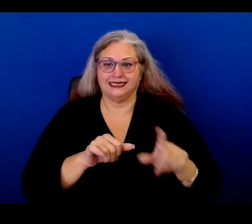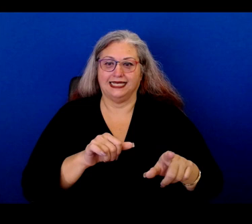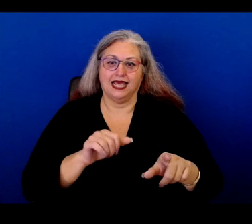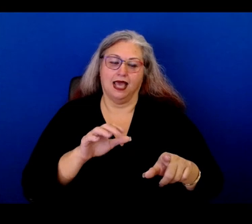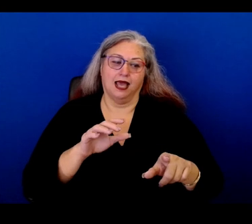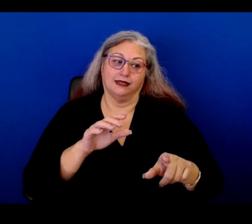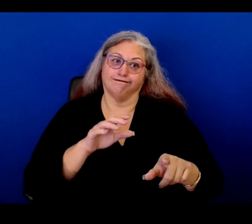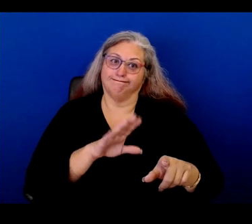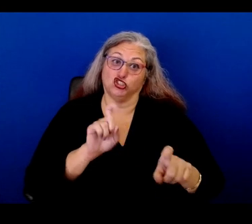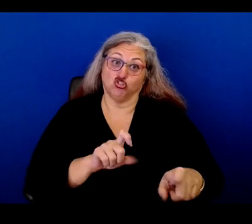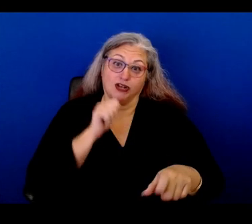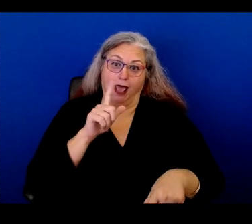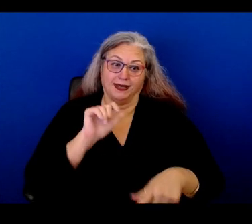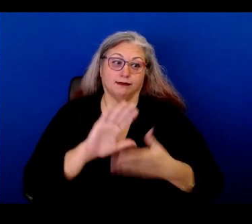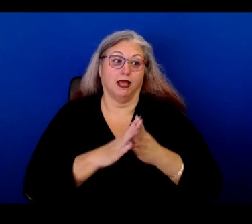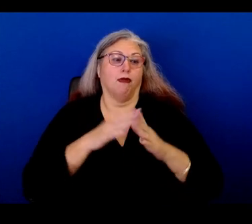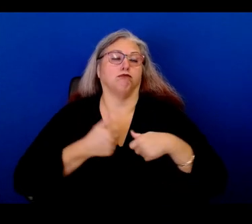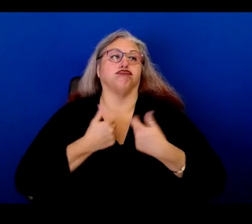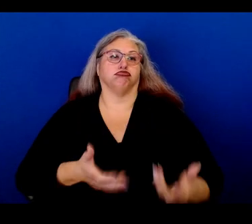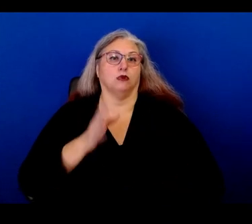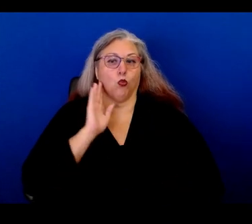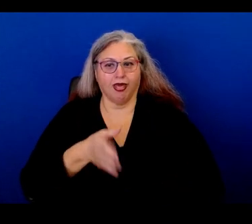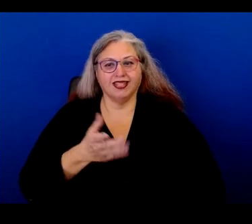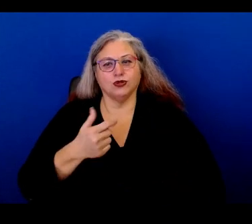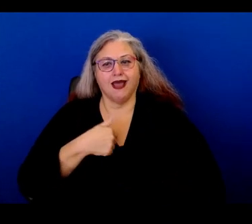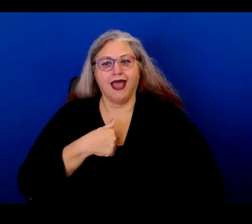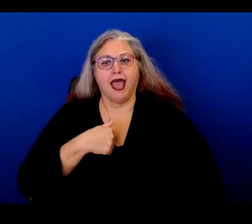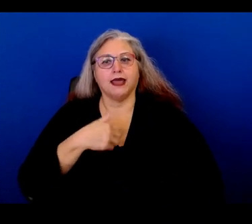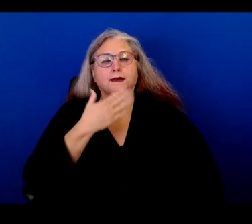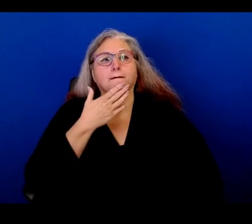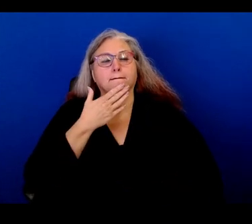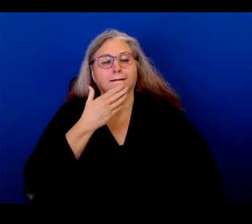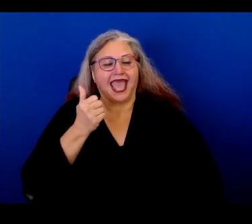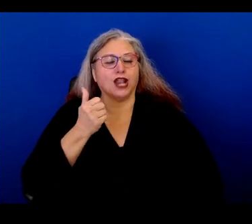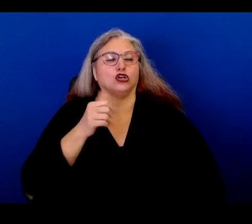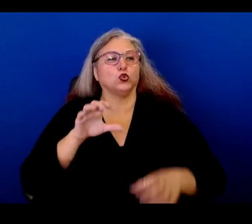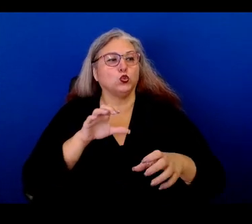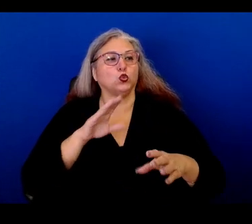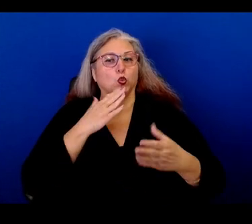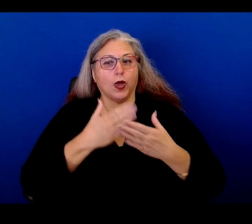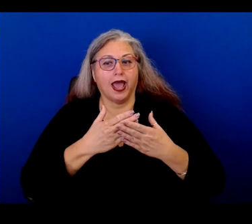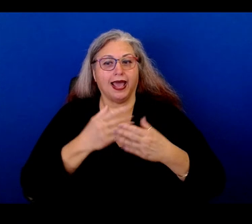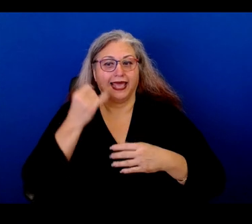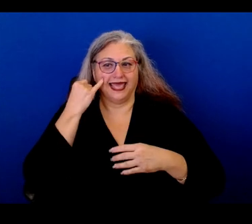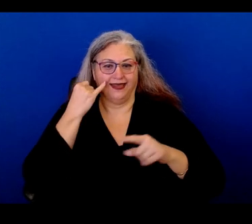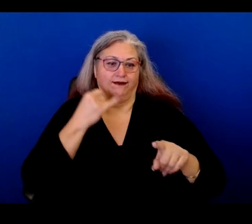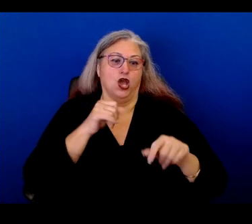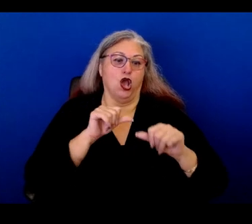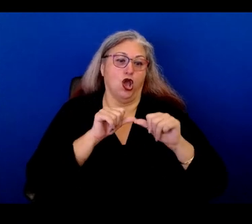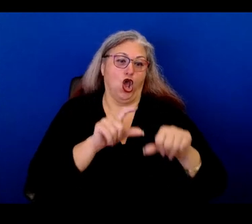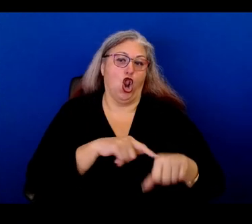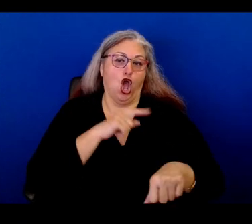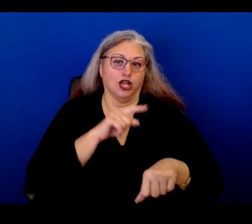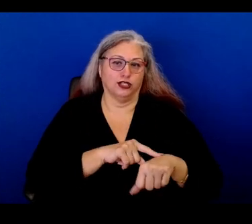good because then I'm exhausted. And I do really, really well with this